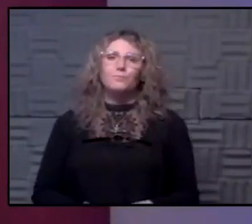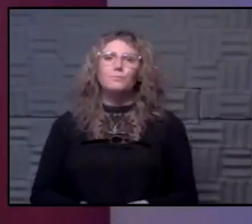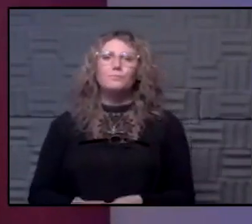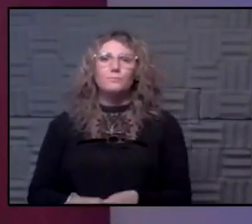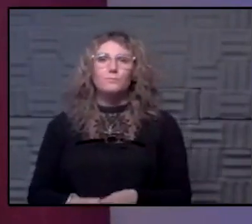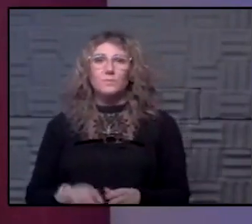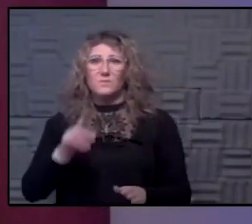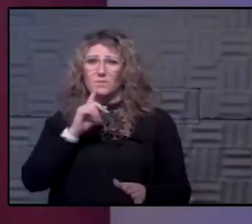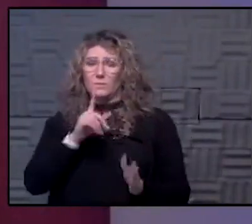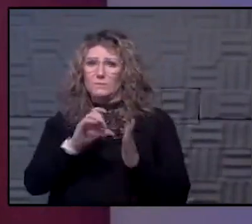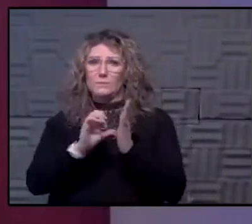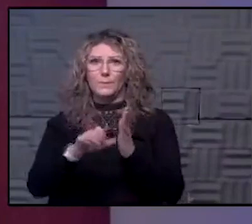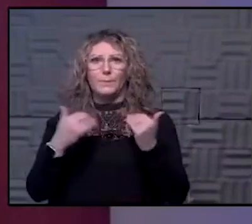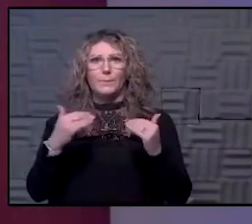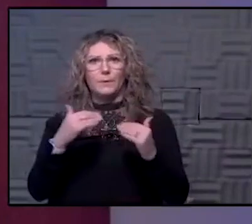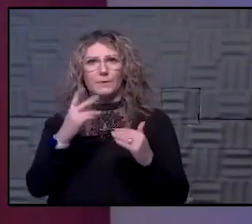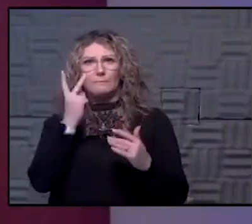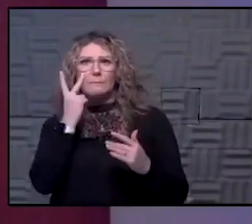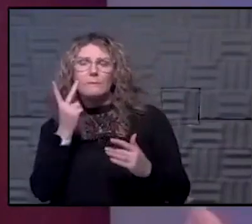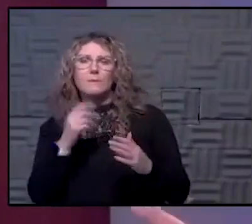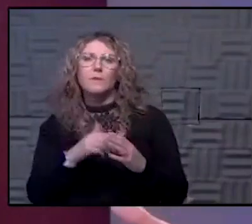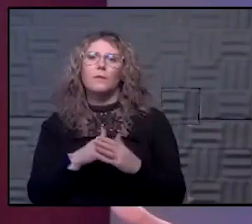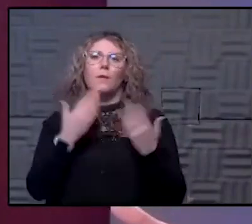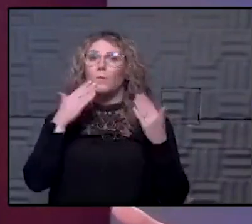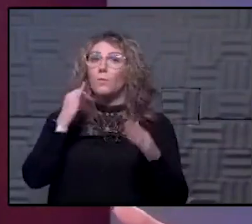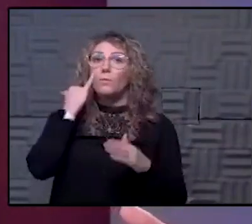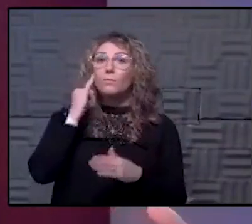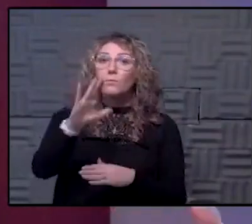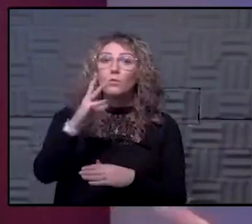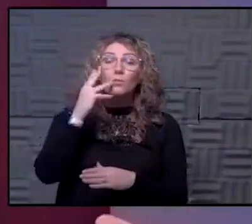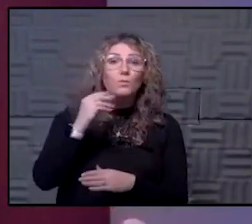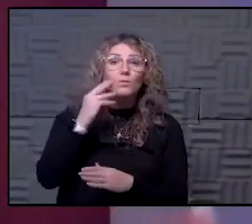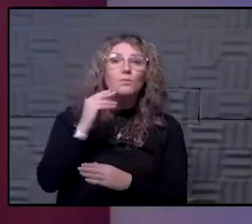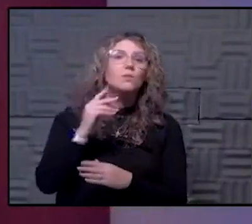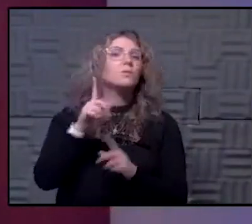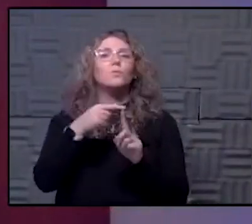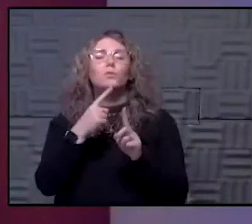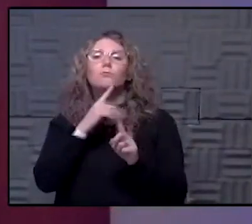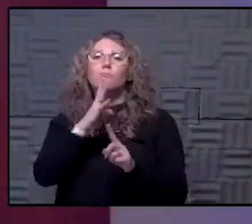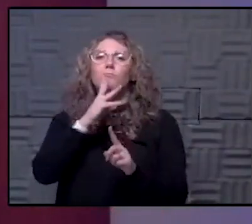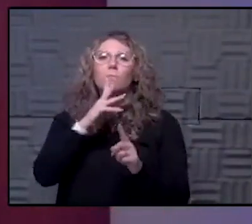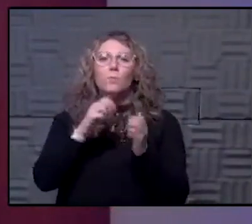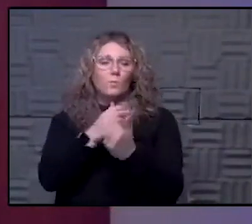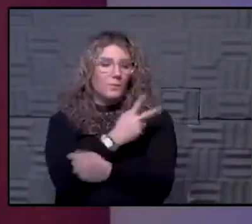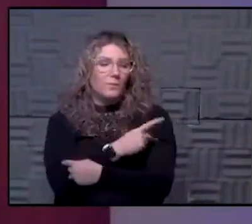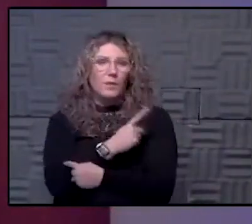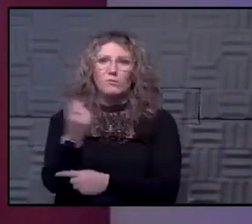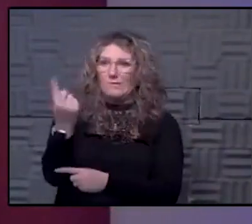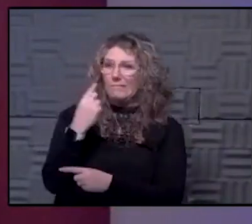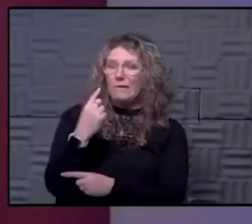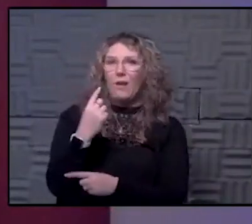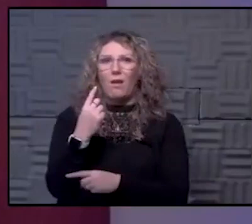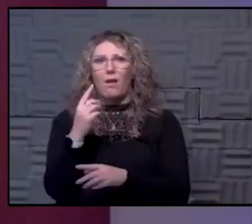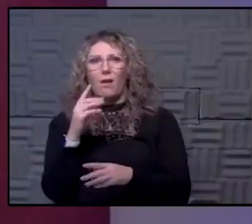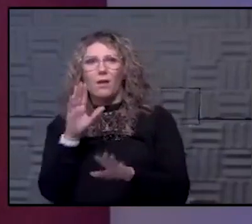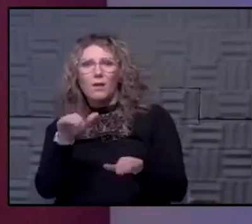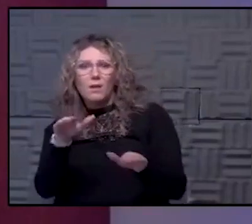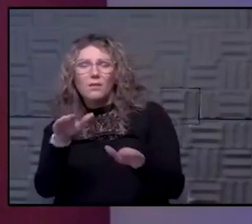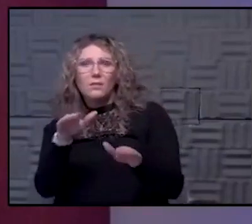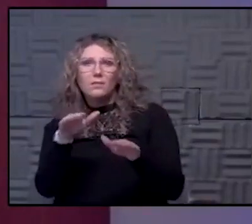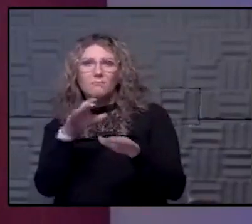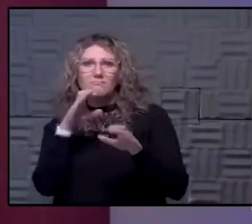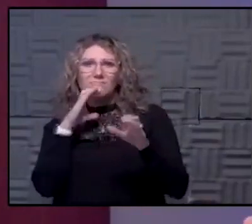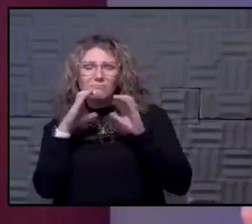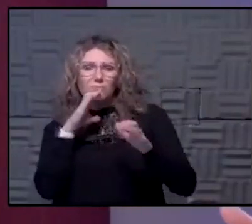and impressive to see. And I don't know if it's your experience too, but when we talk to these patients who come and see us, a lot of the older